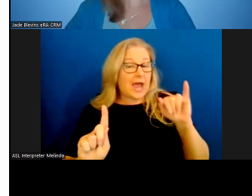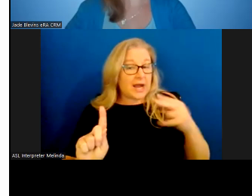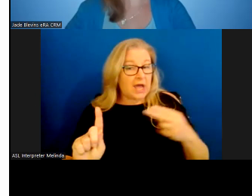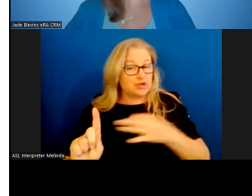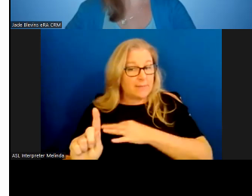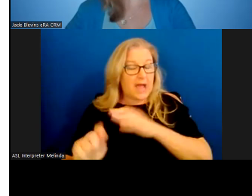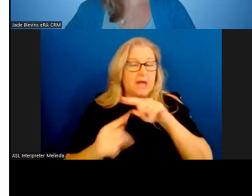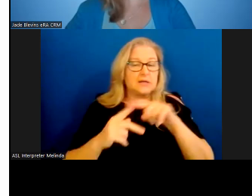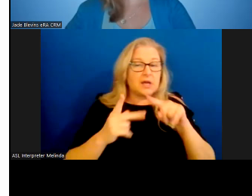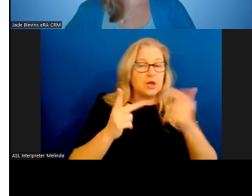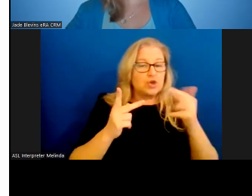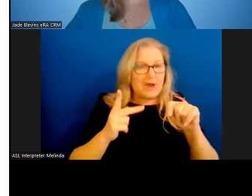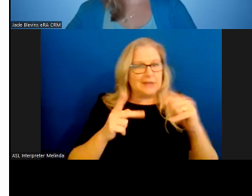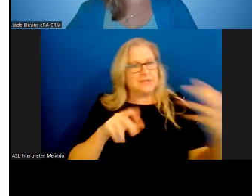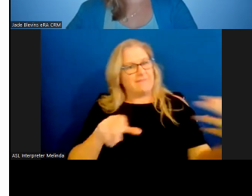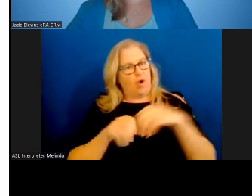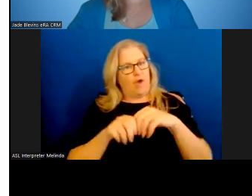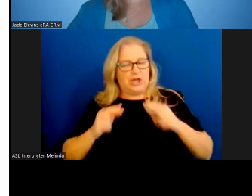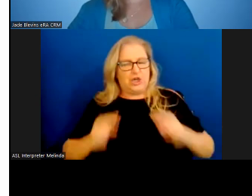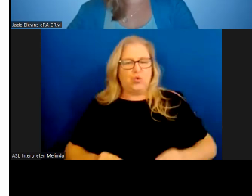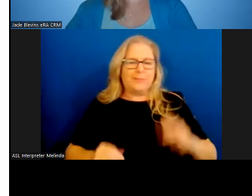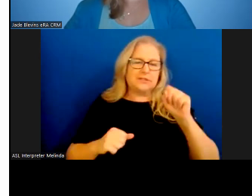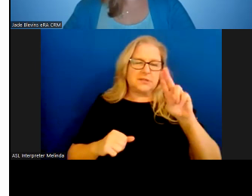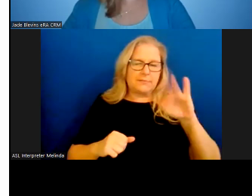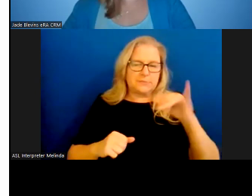grants involving human subjects.